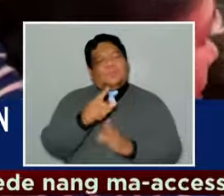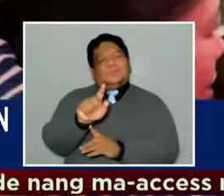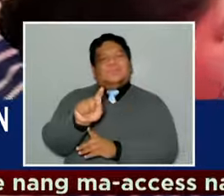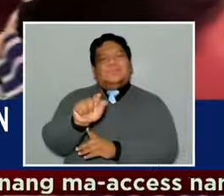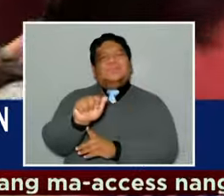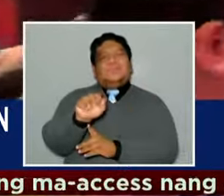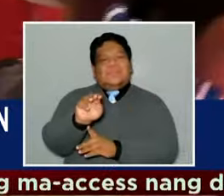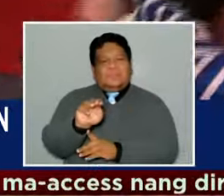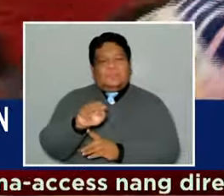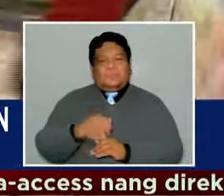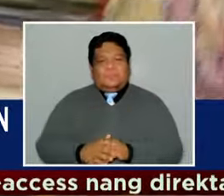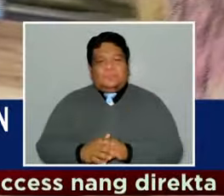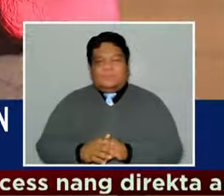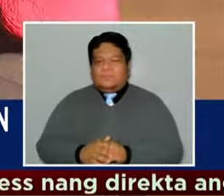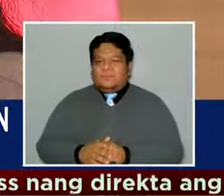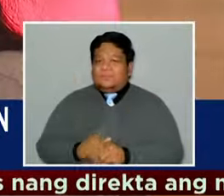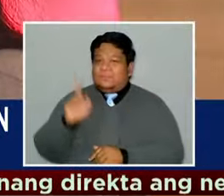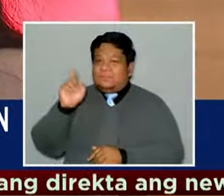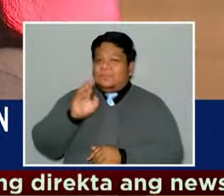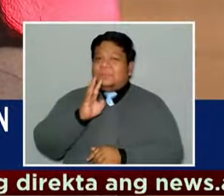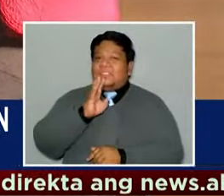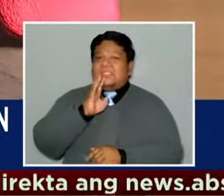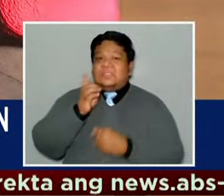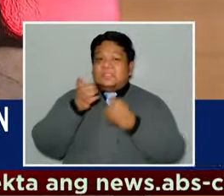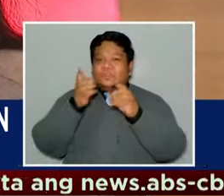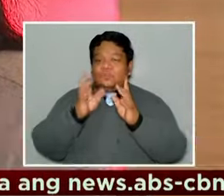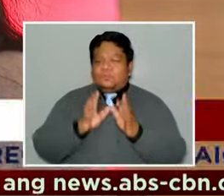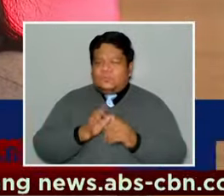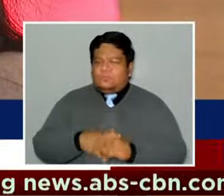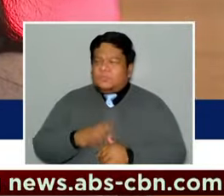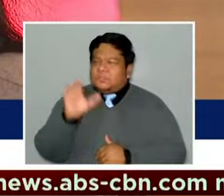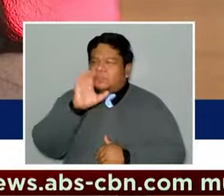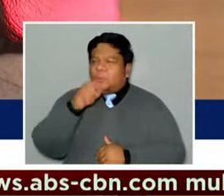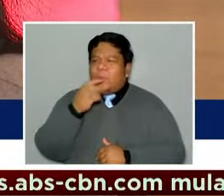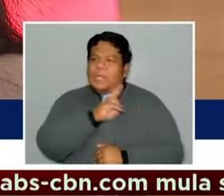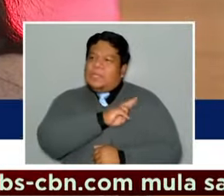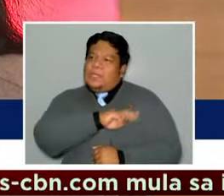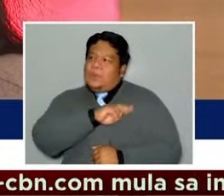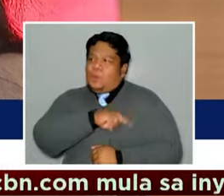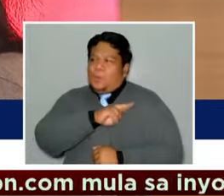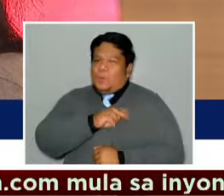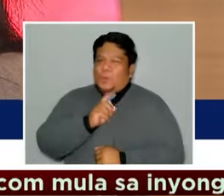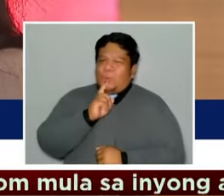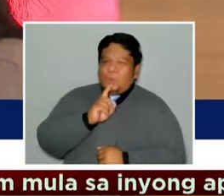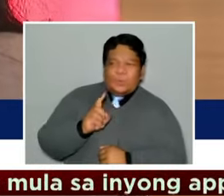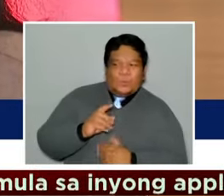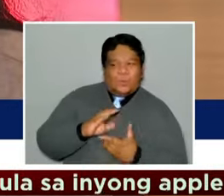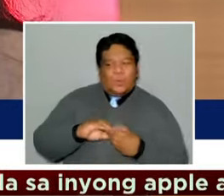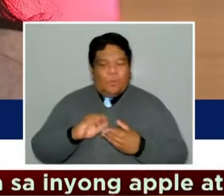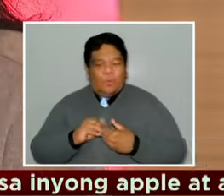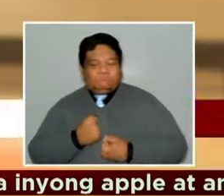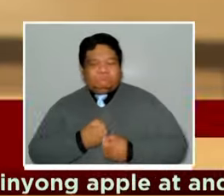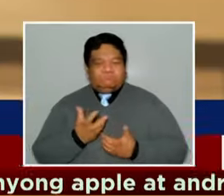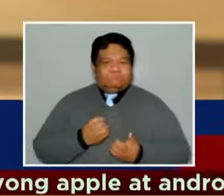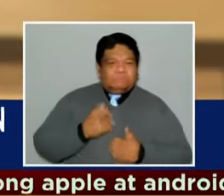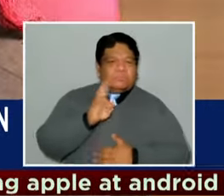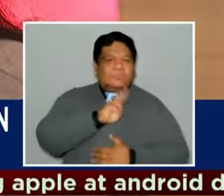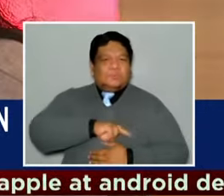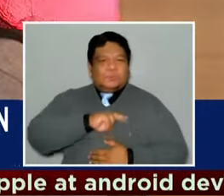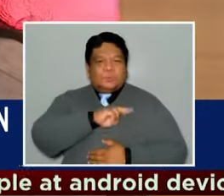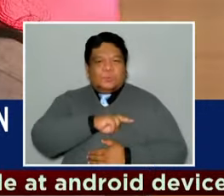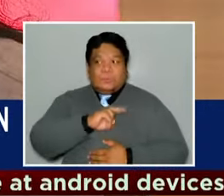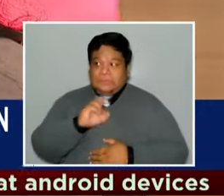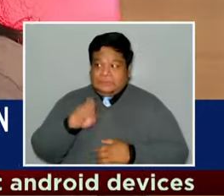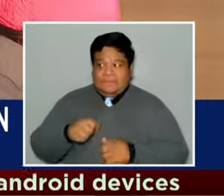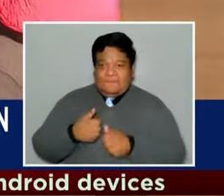naturals, just have a good spirit, with natural storytelling abilities, and most importantly, who can follow directions